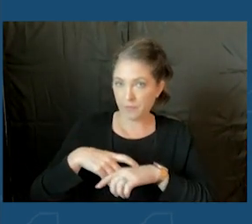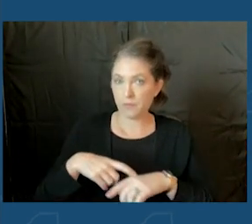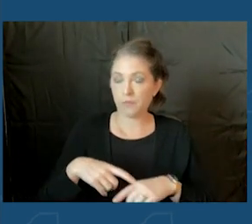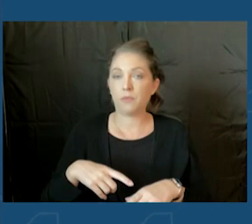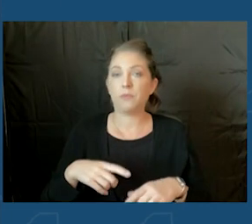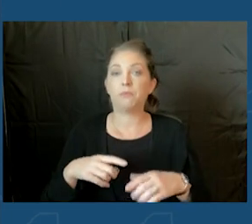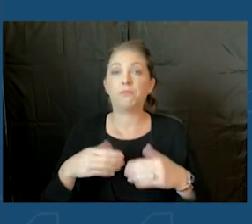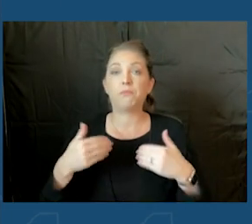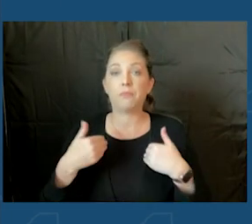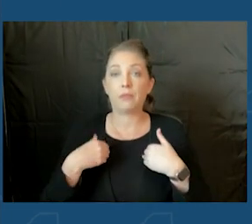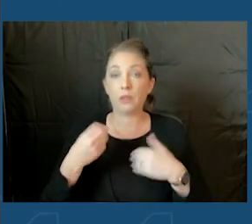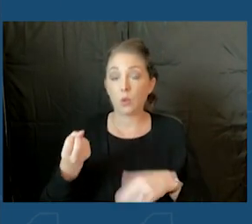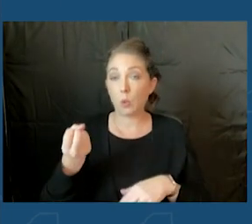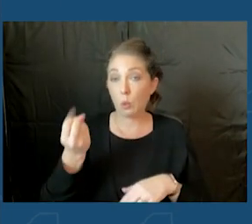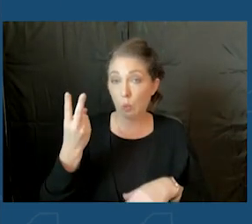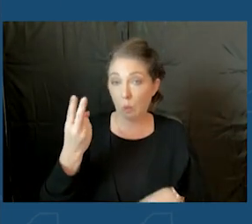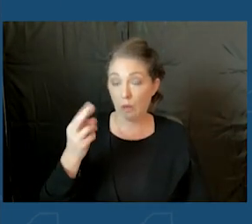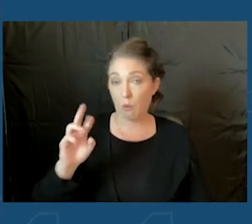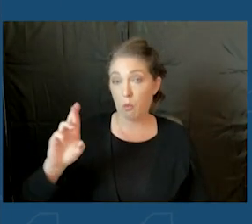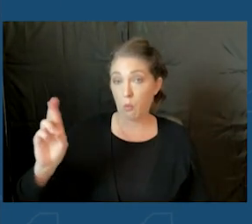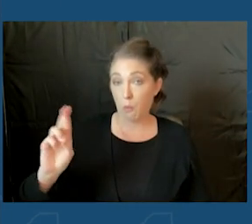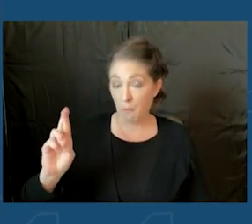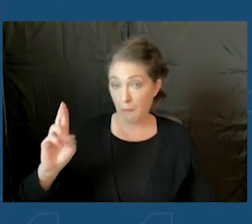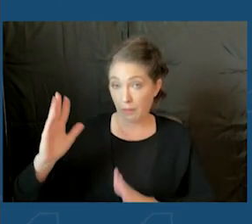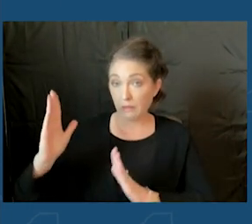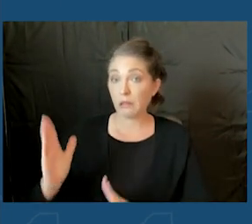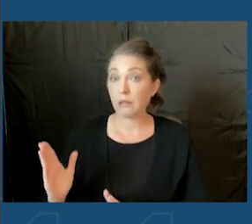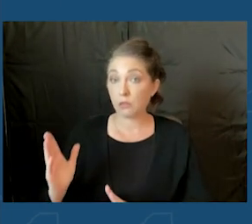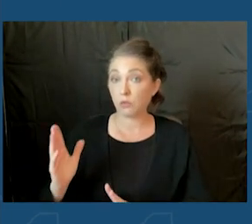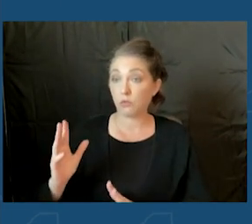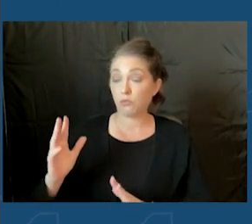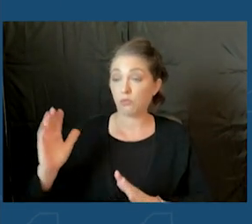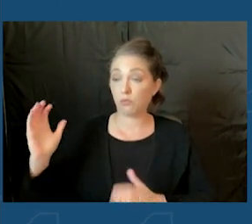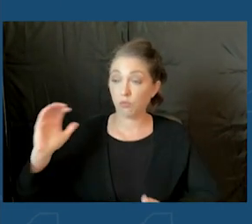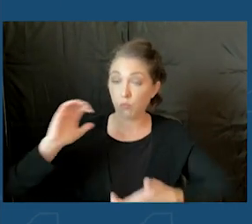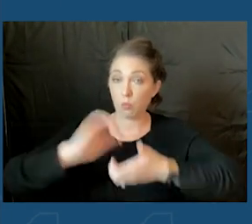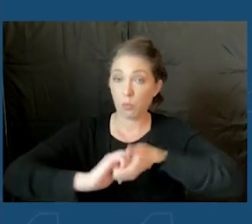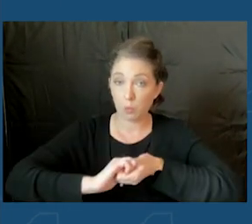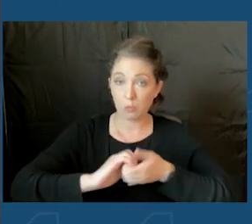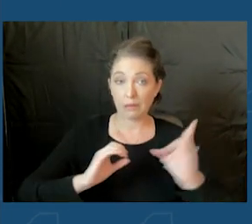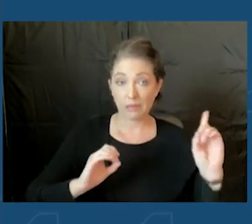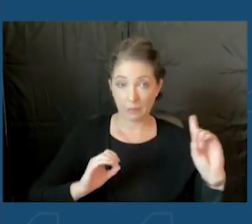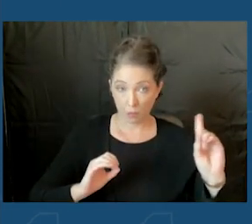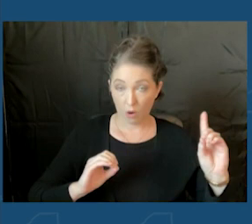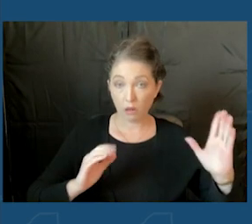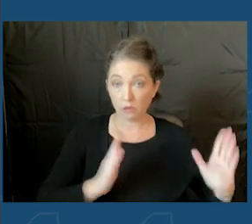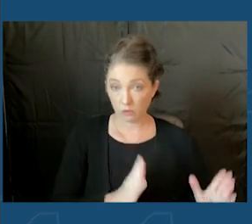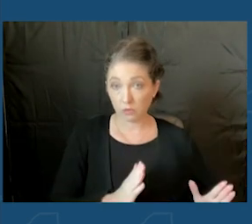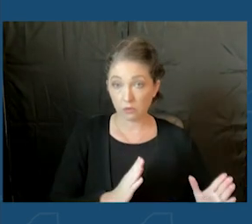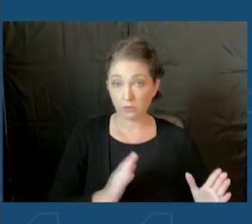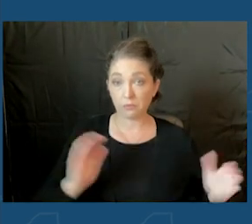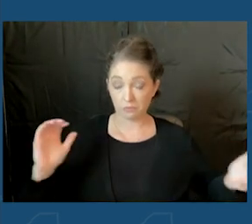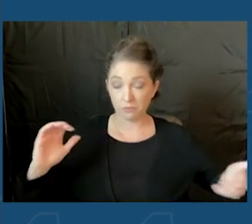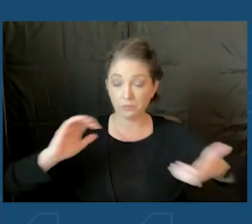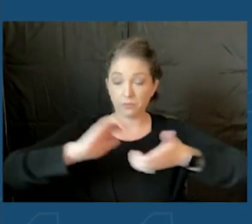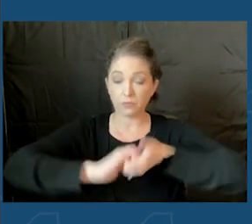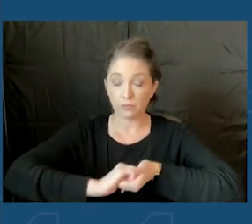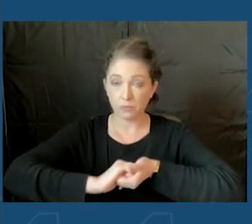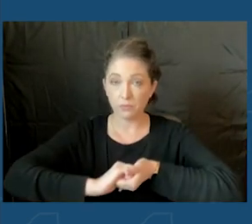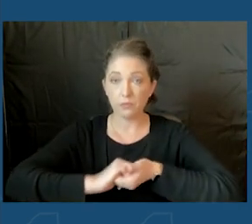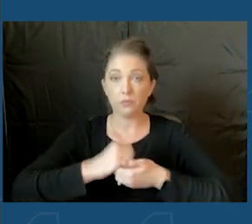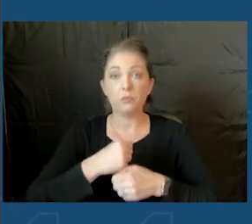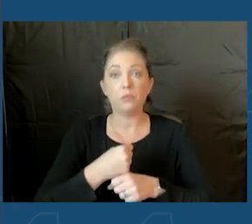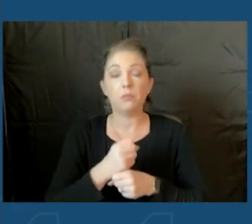12 Republicans who joined Democrats to make sure